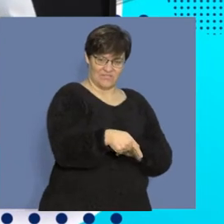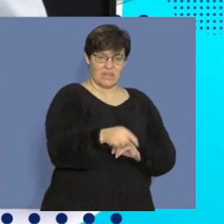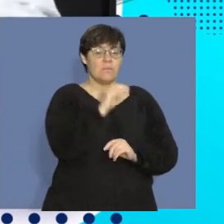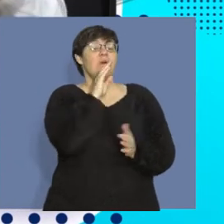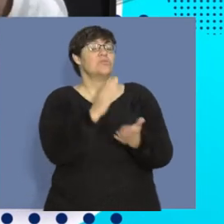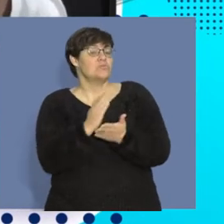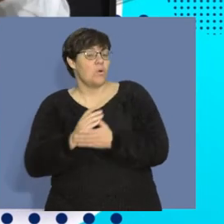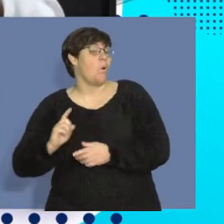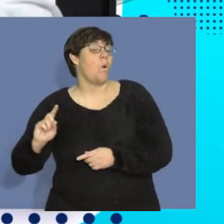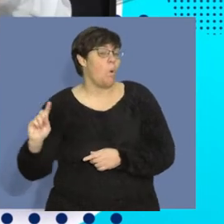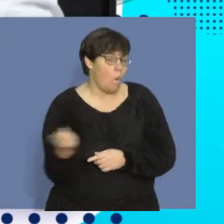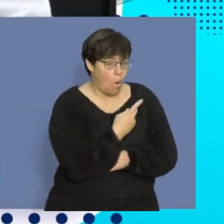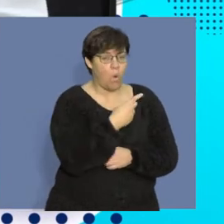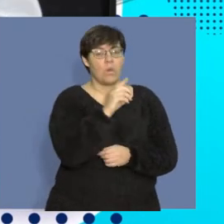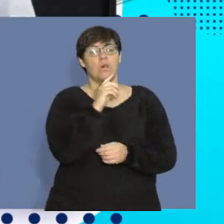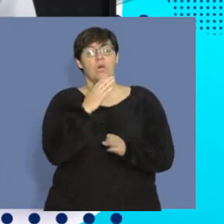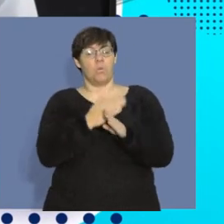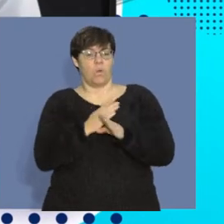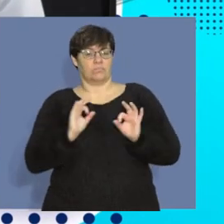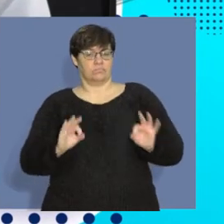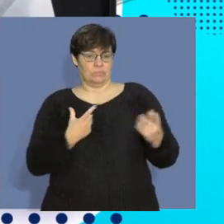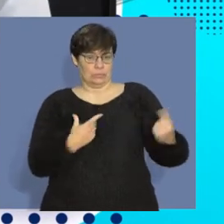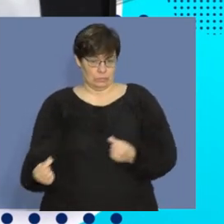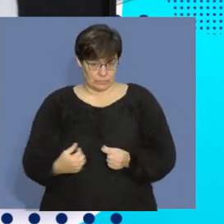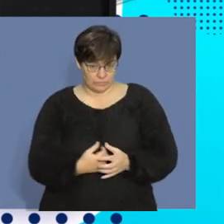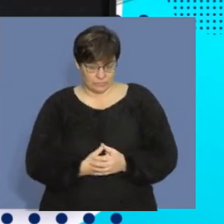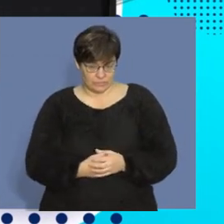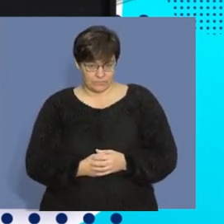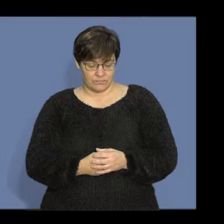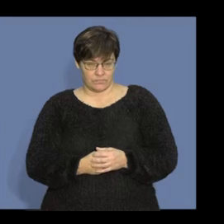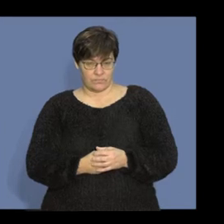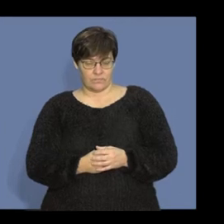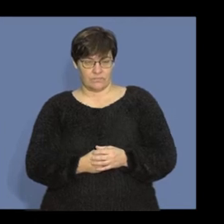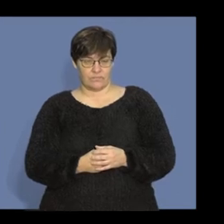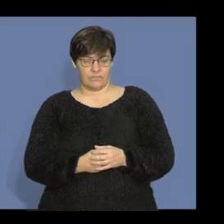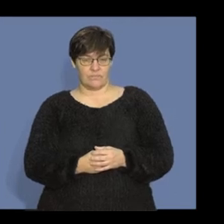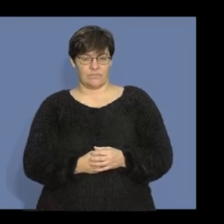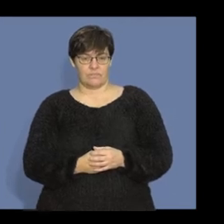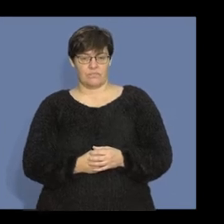consideration that everybody has performed their duties correctly.